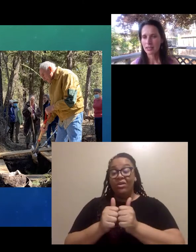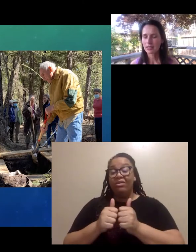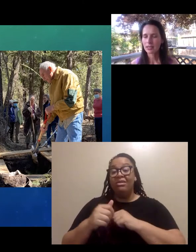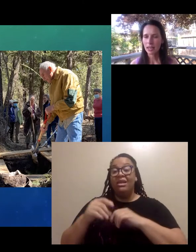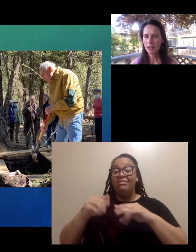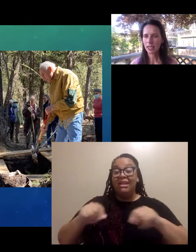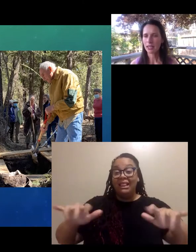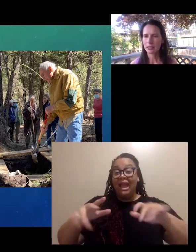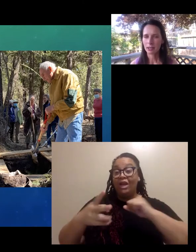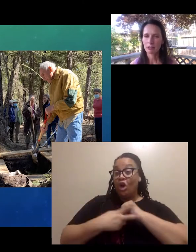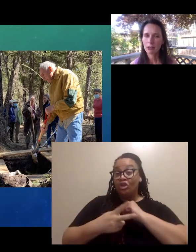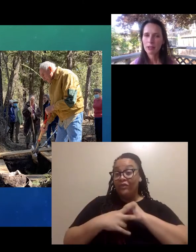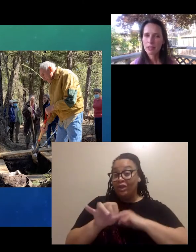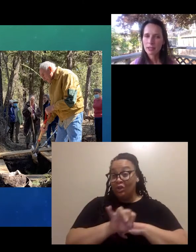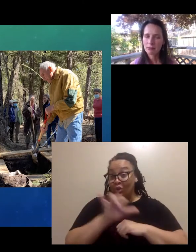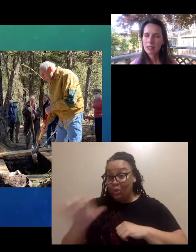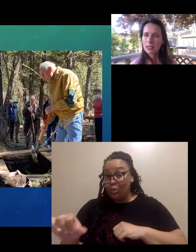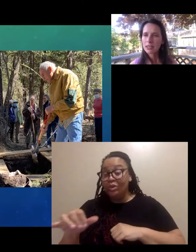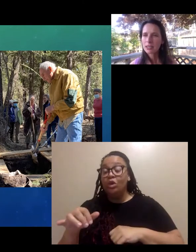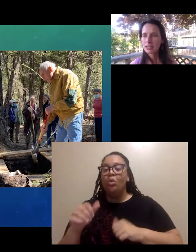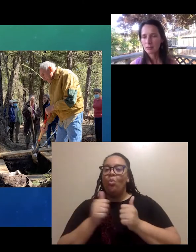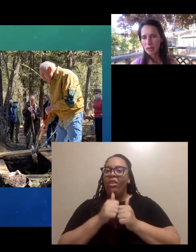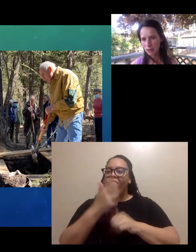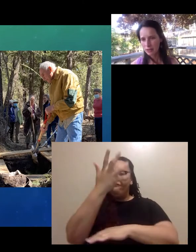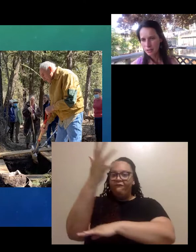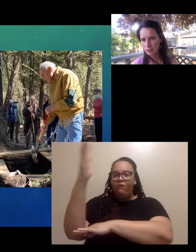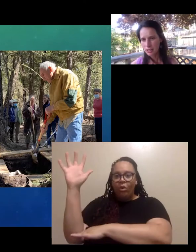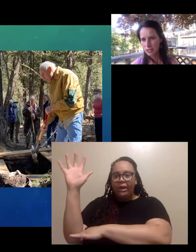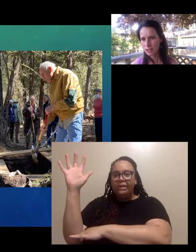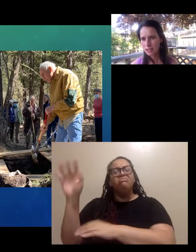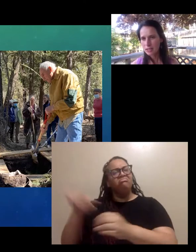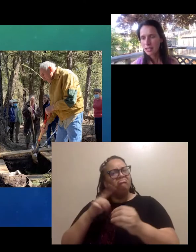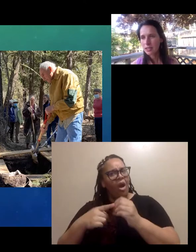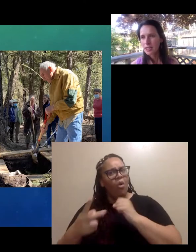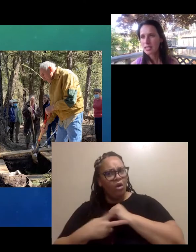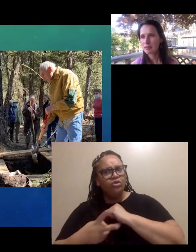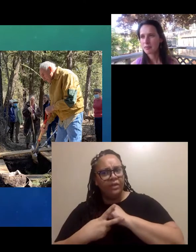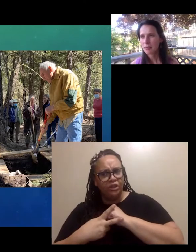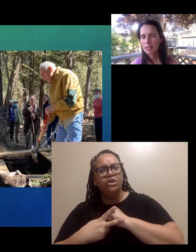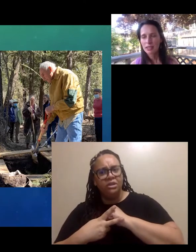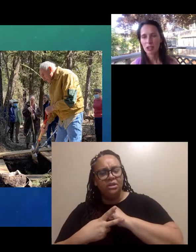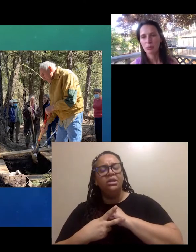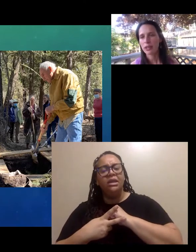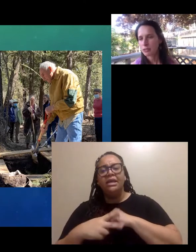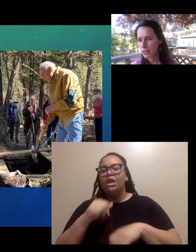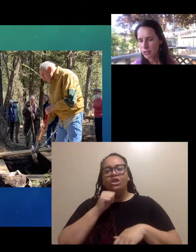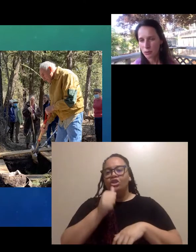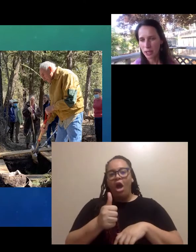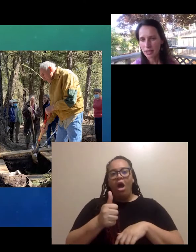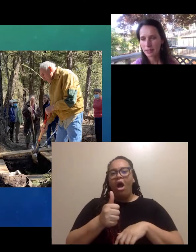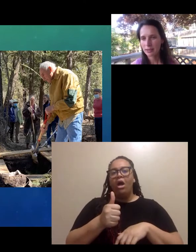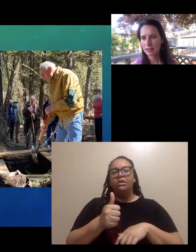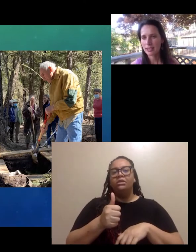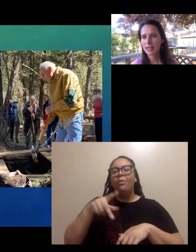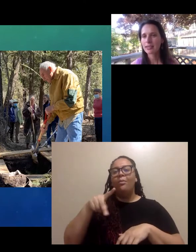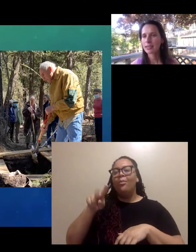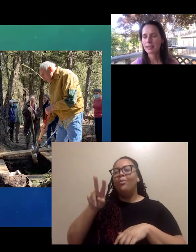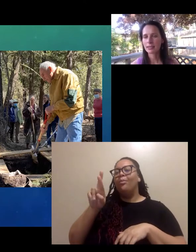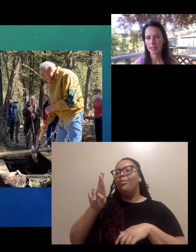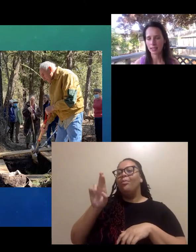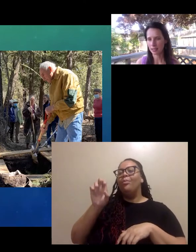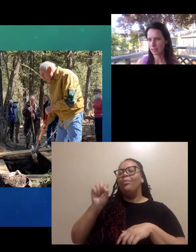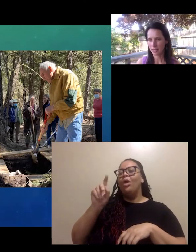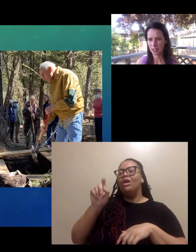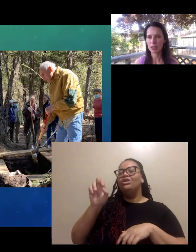And in our case at the forest, it really is about conservation, it's not, you know, preservation, we're not setting